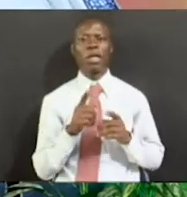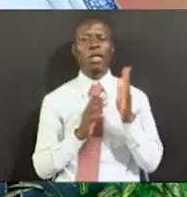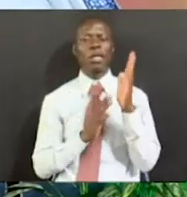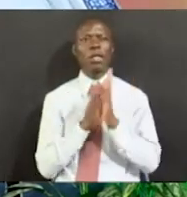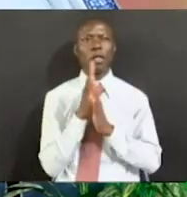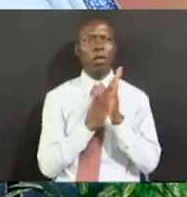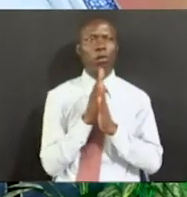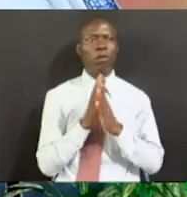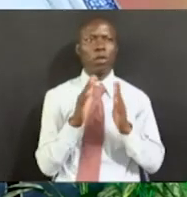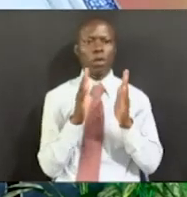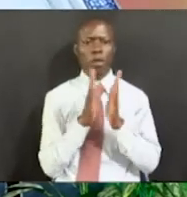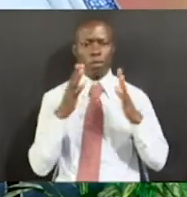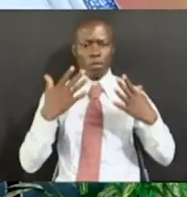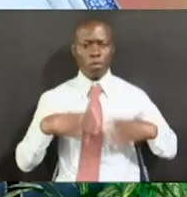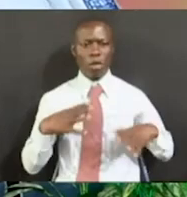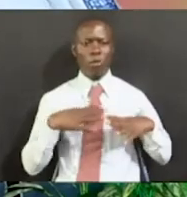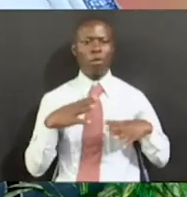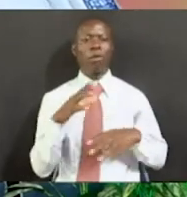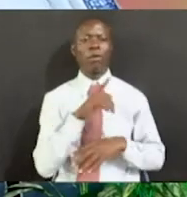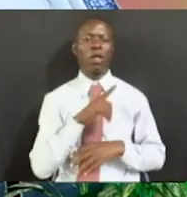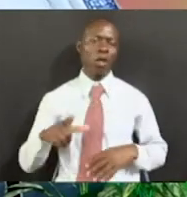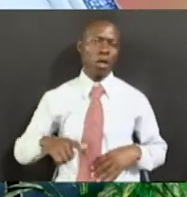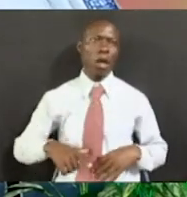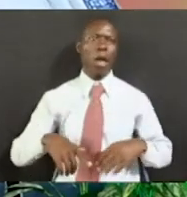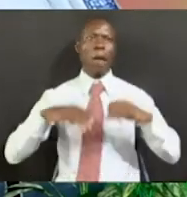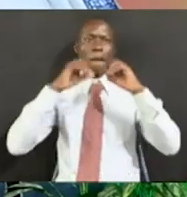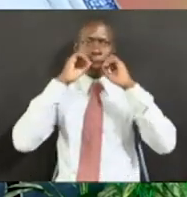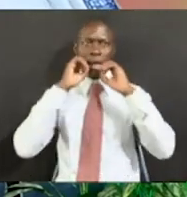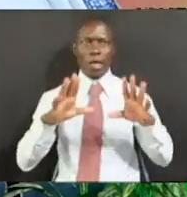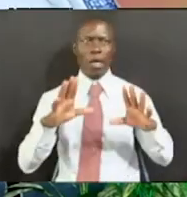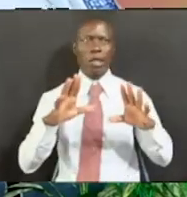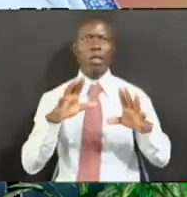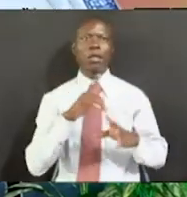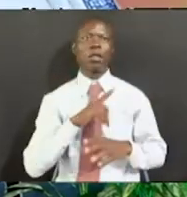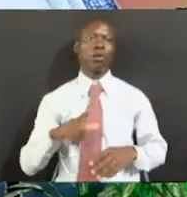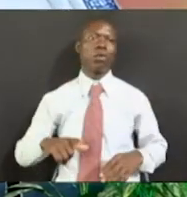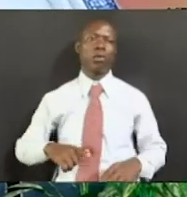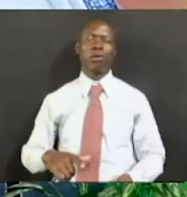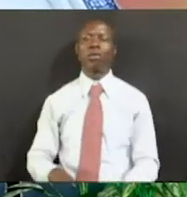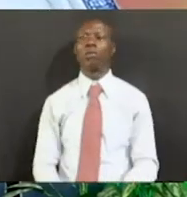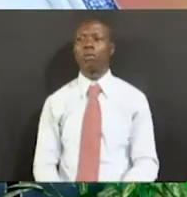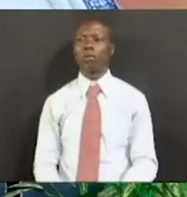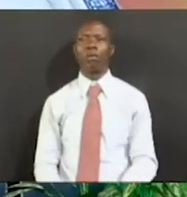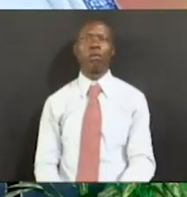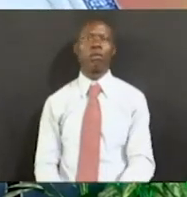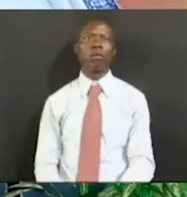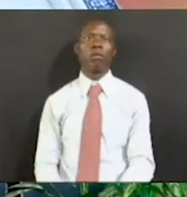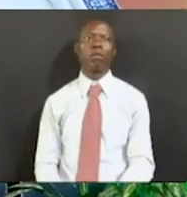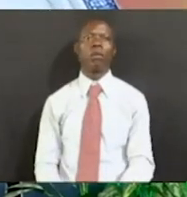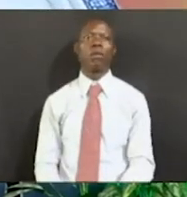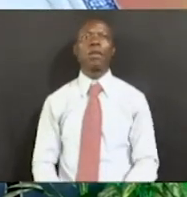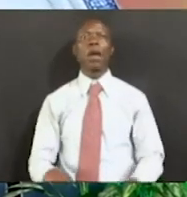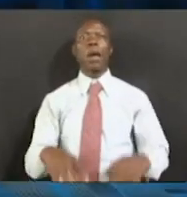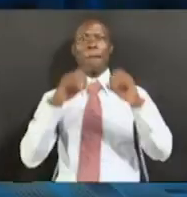the people of the Lord. Bless the Lord. Hey, bless the